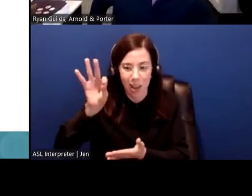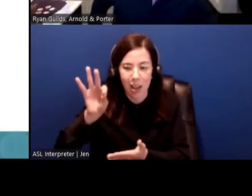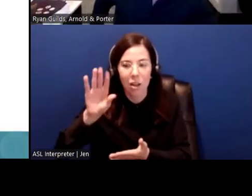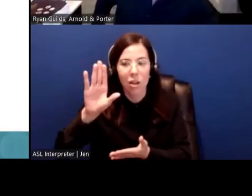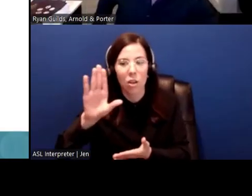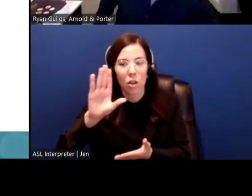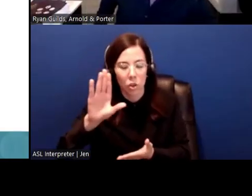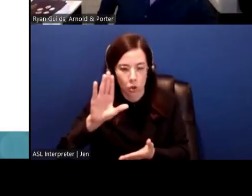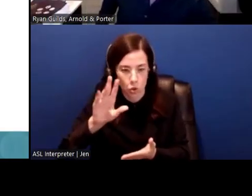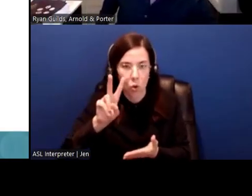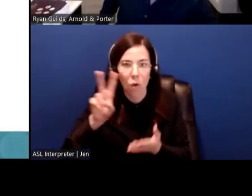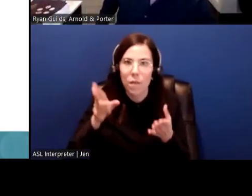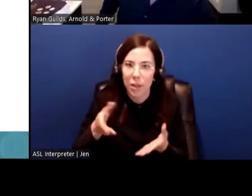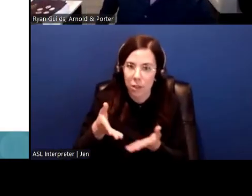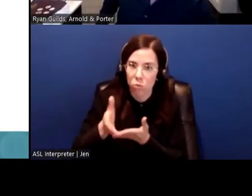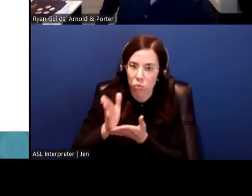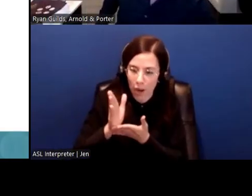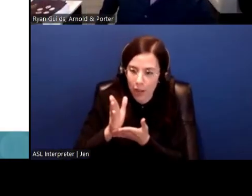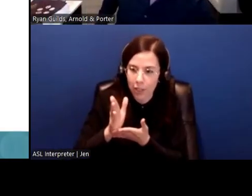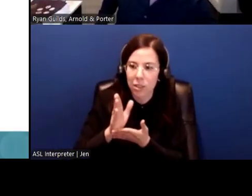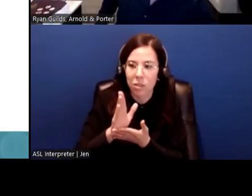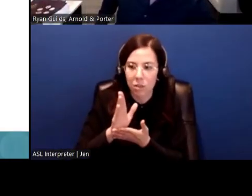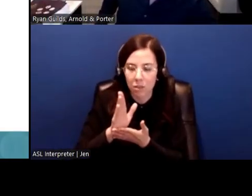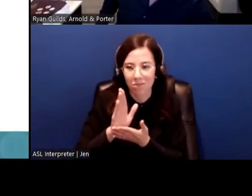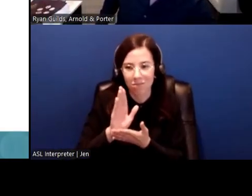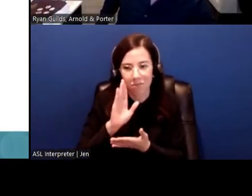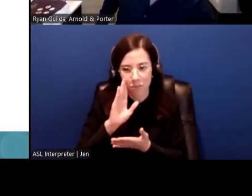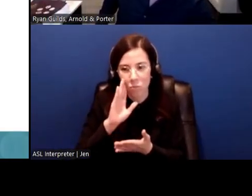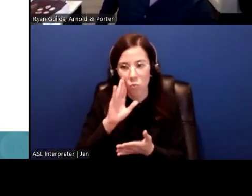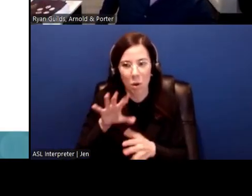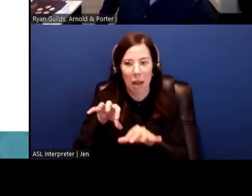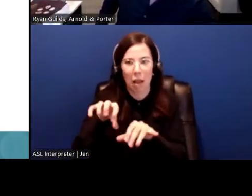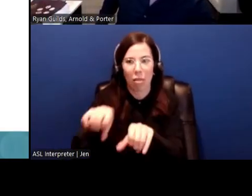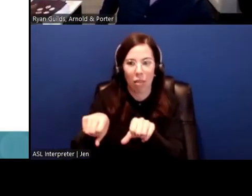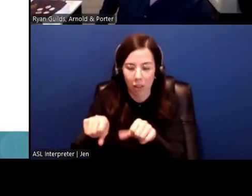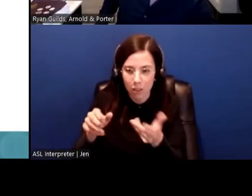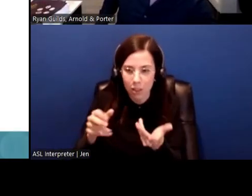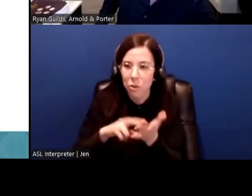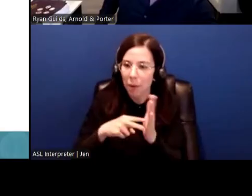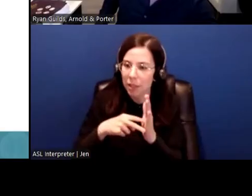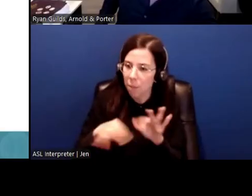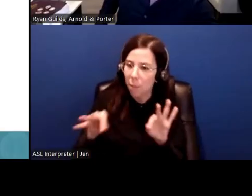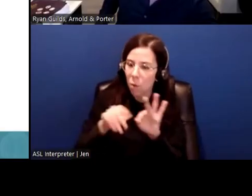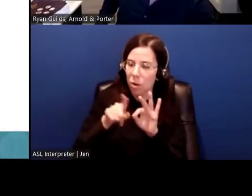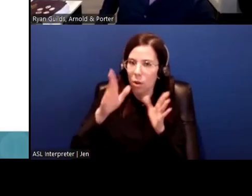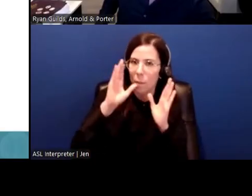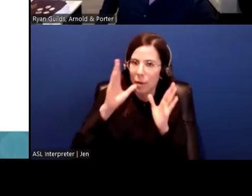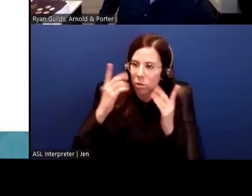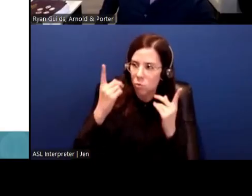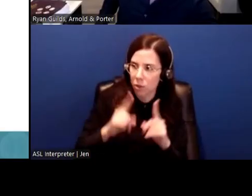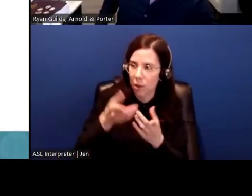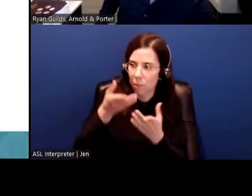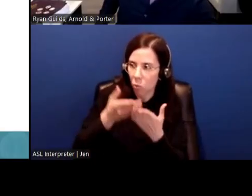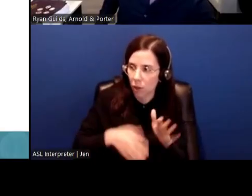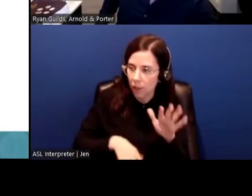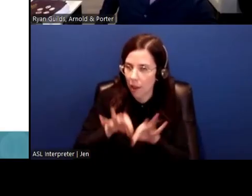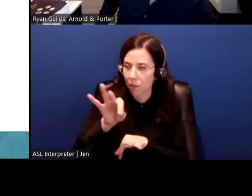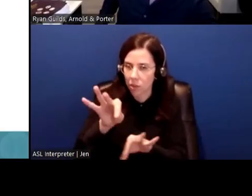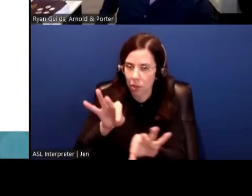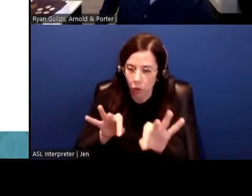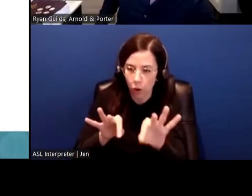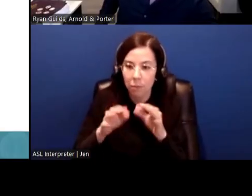be implicated, and it will be important for you to stay in touch of and on top of what's happening on the discovery. That means that you